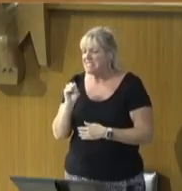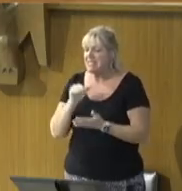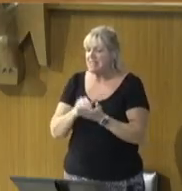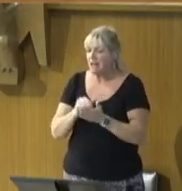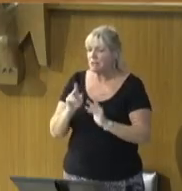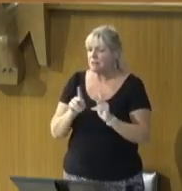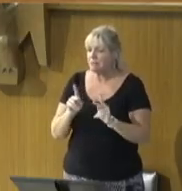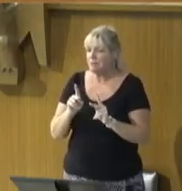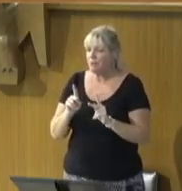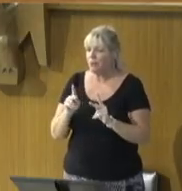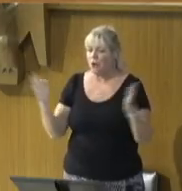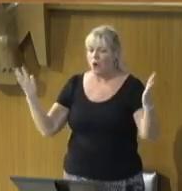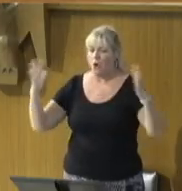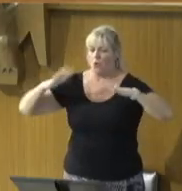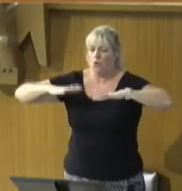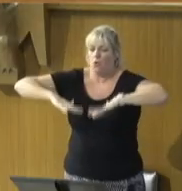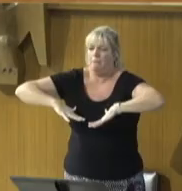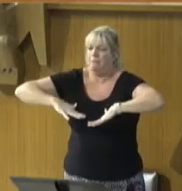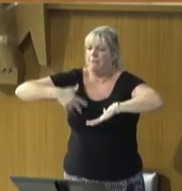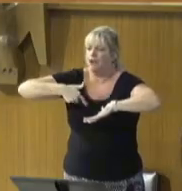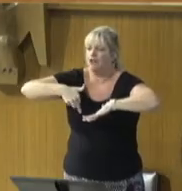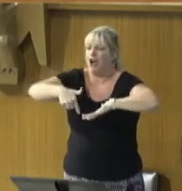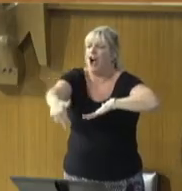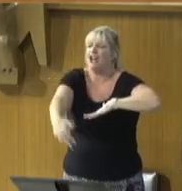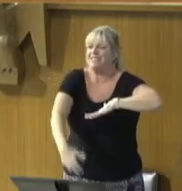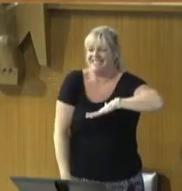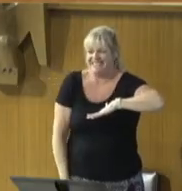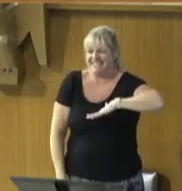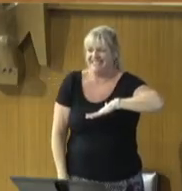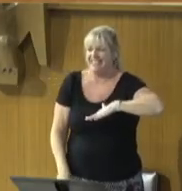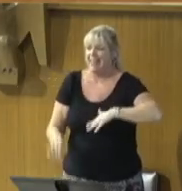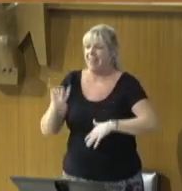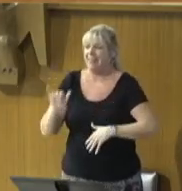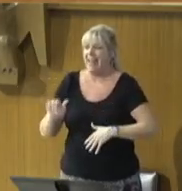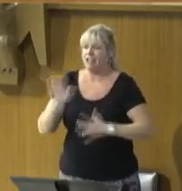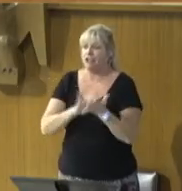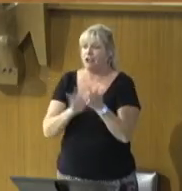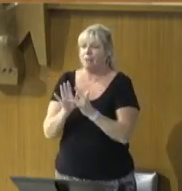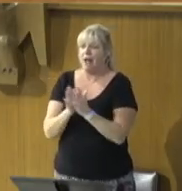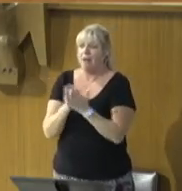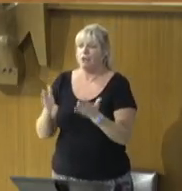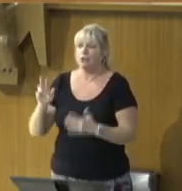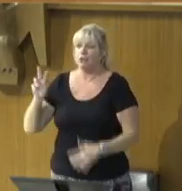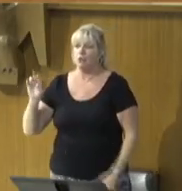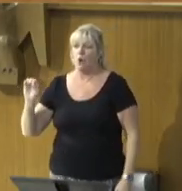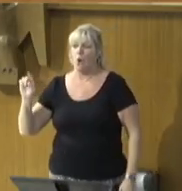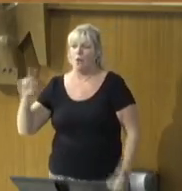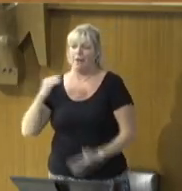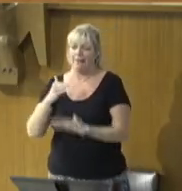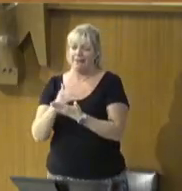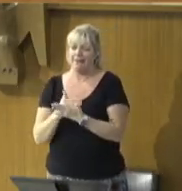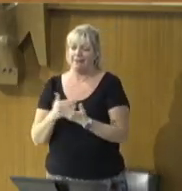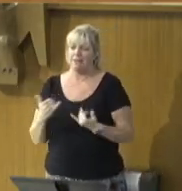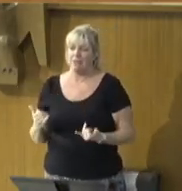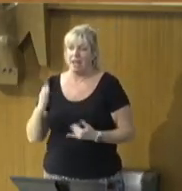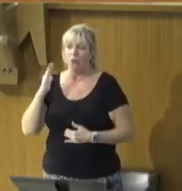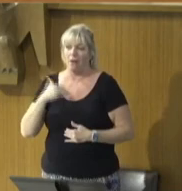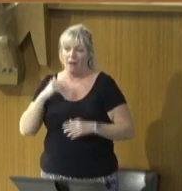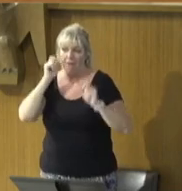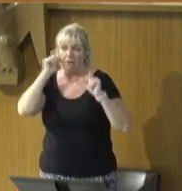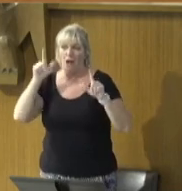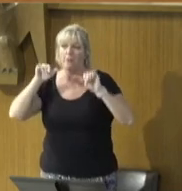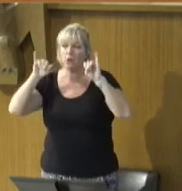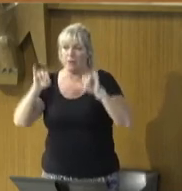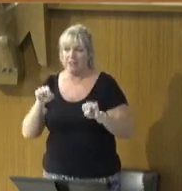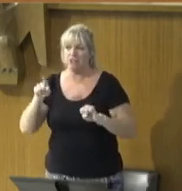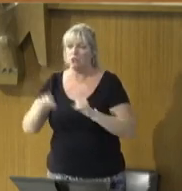Reed Sea. That is your Bible 201 lesson for the day. There will be a pop quiz. can grab